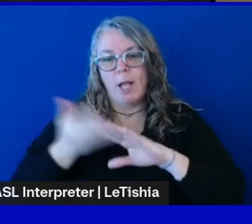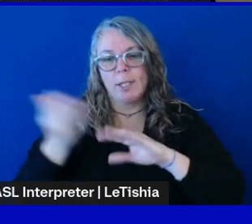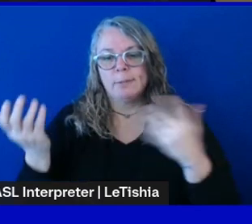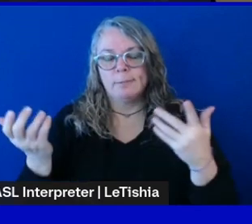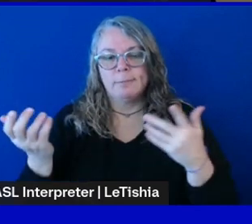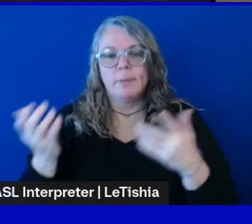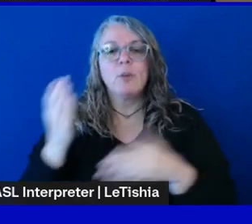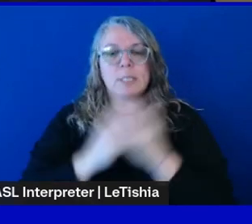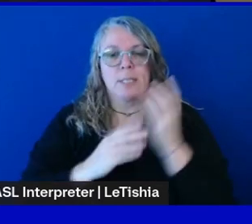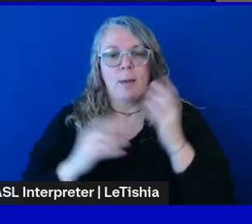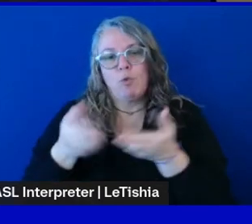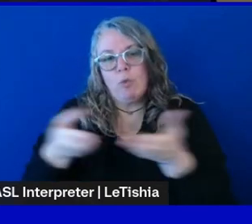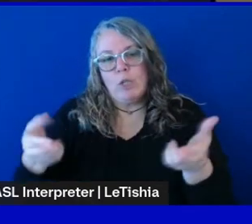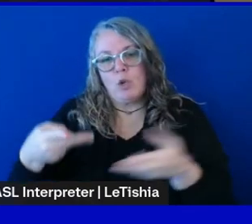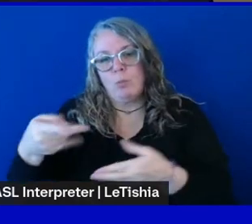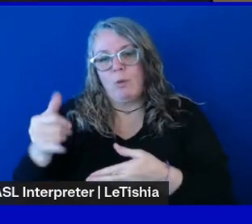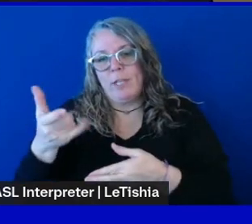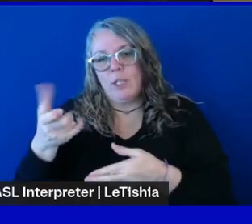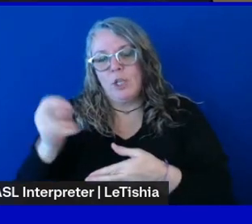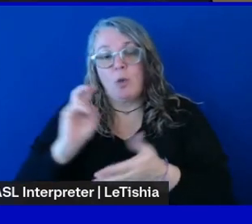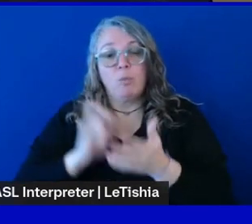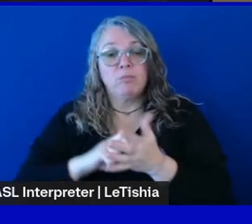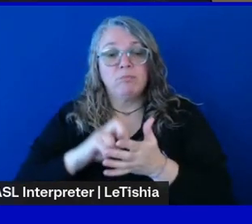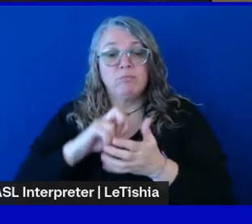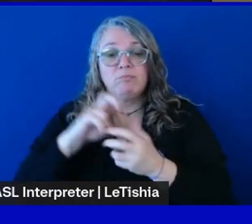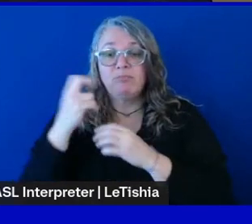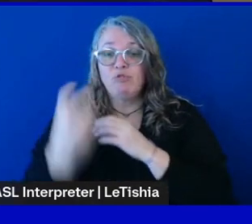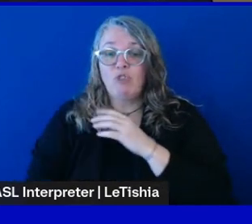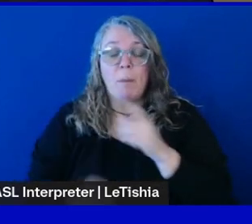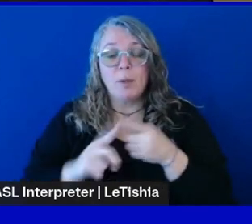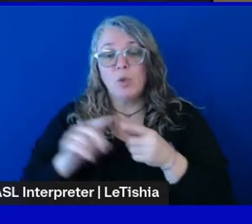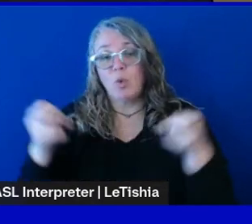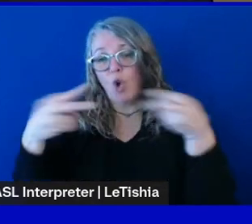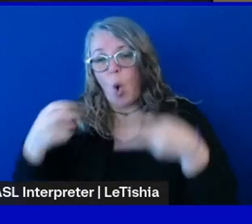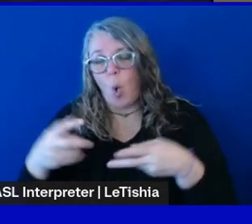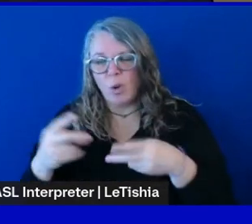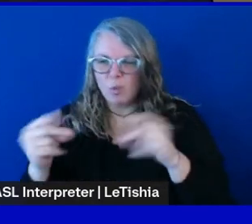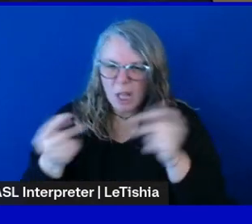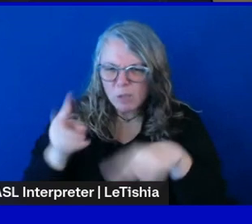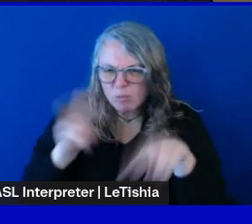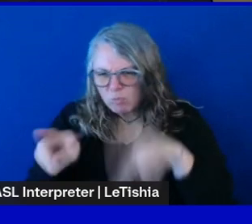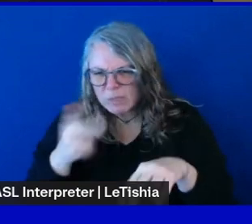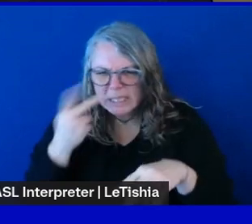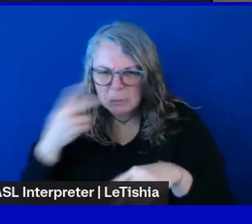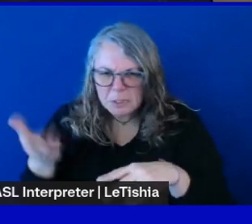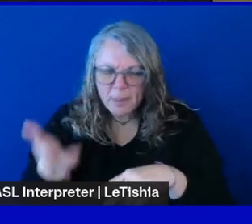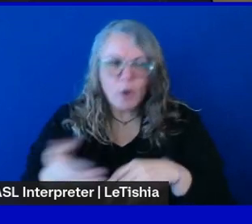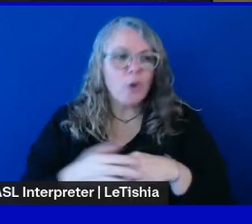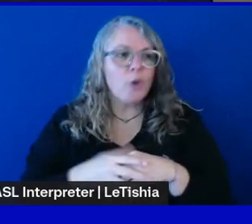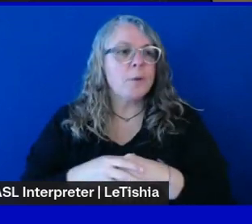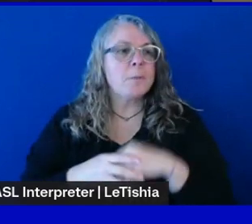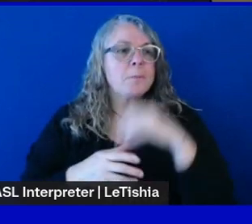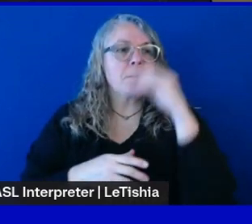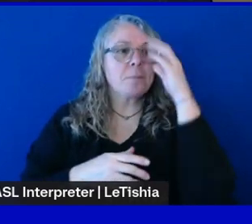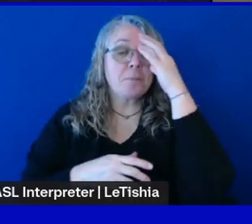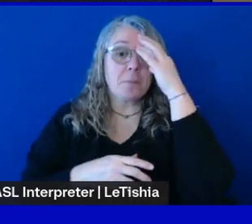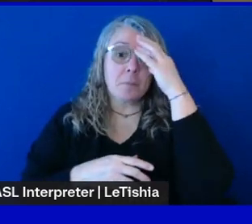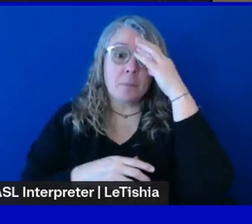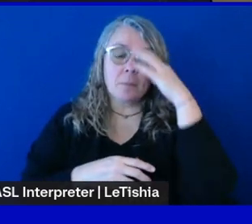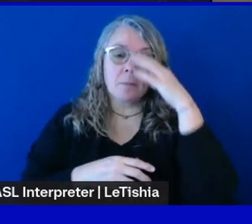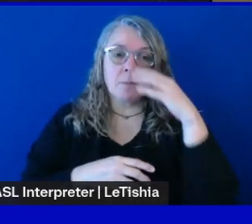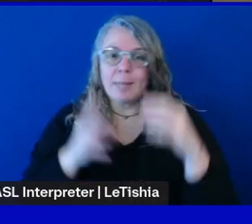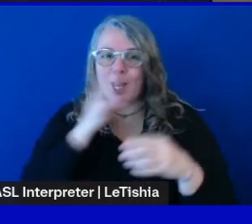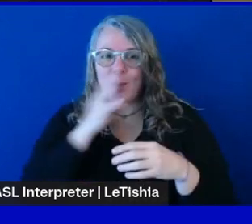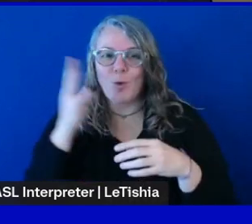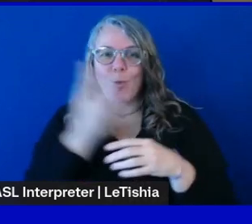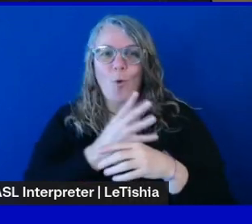quickly jump into code and quickly just inspect what's there. So if you ignore the random